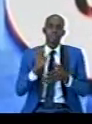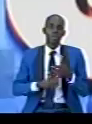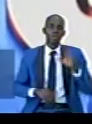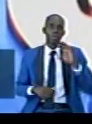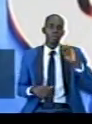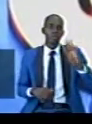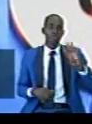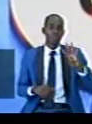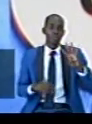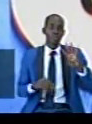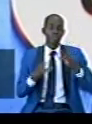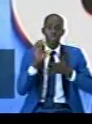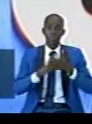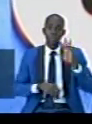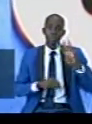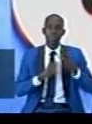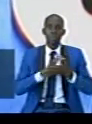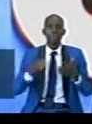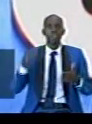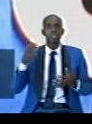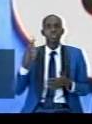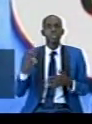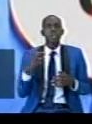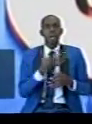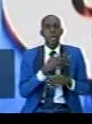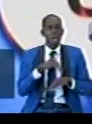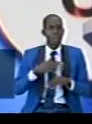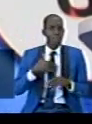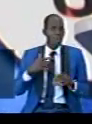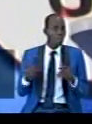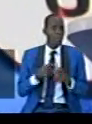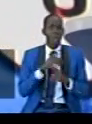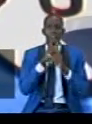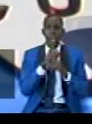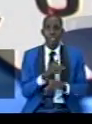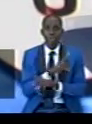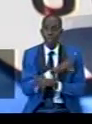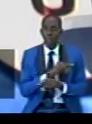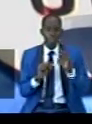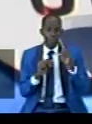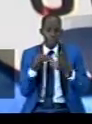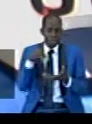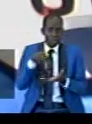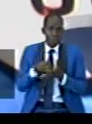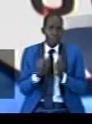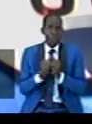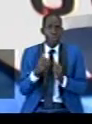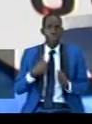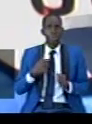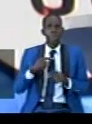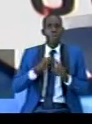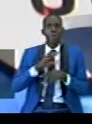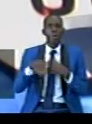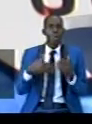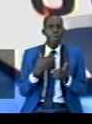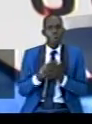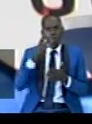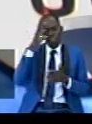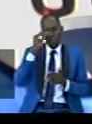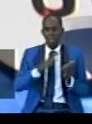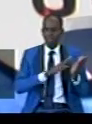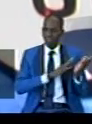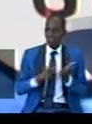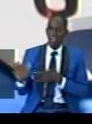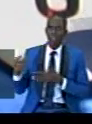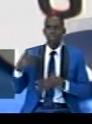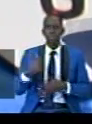no man stood with me, but all men forsook me. I pray God that it